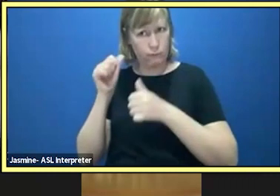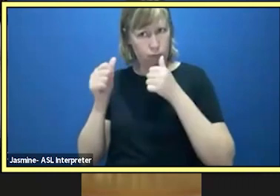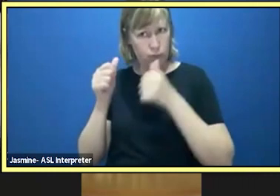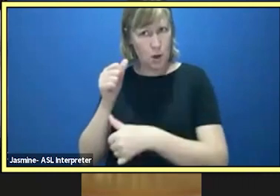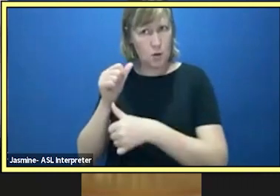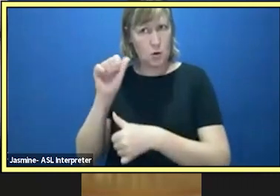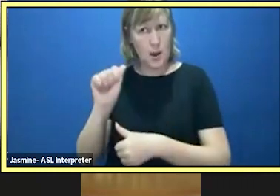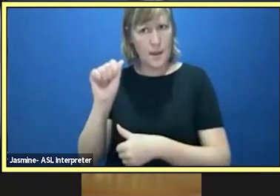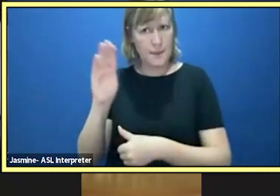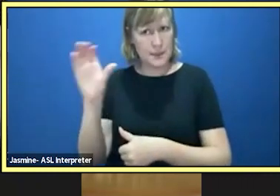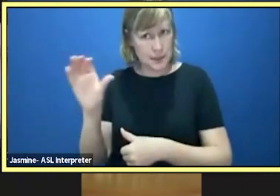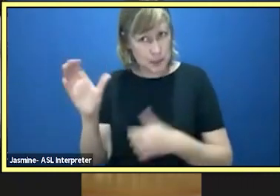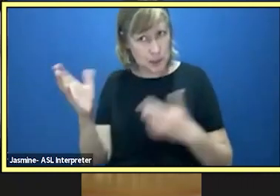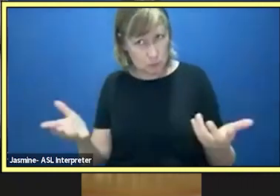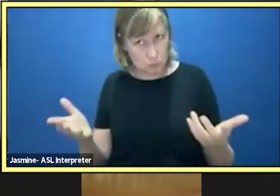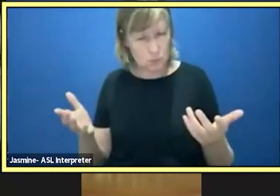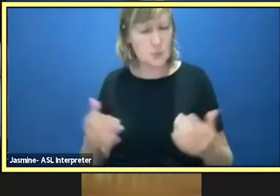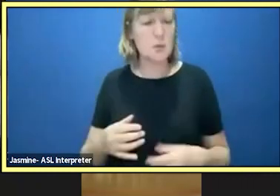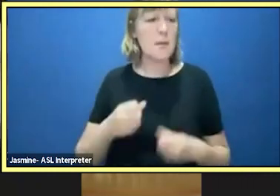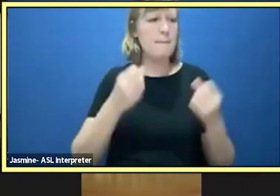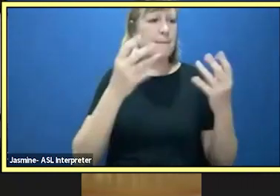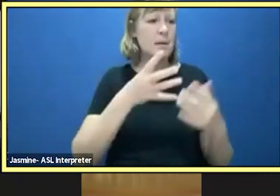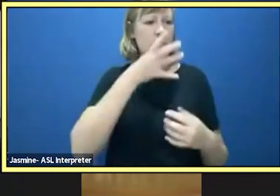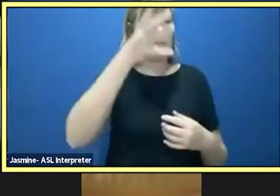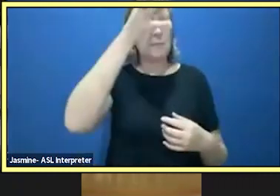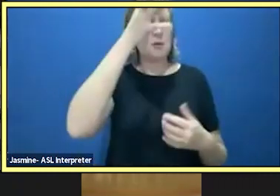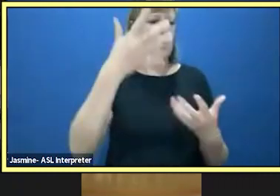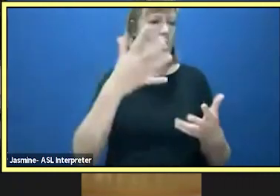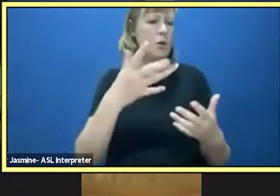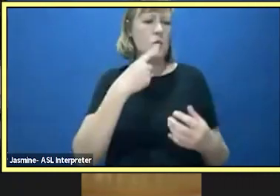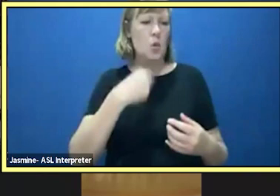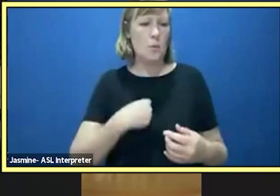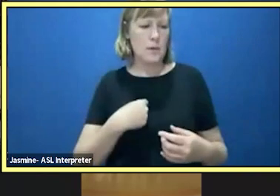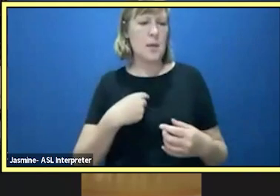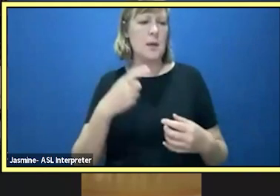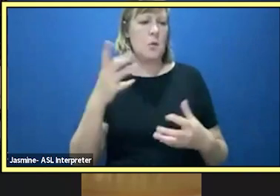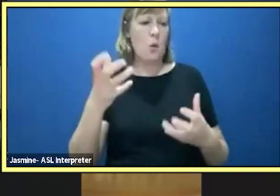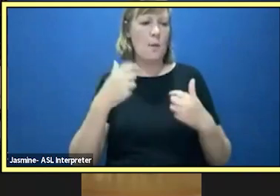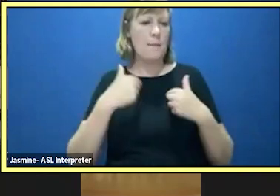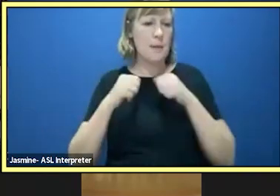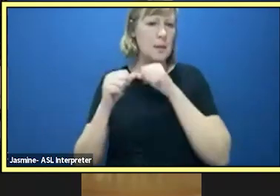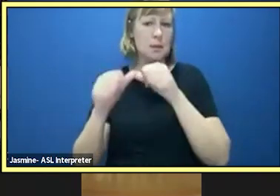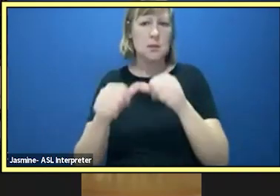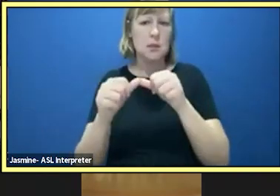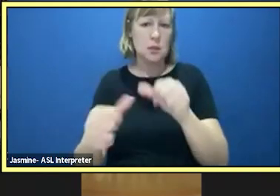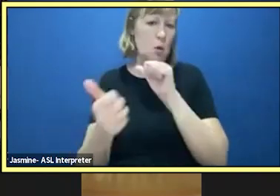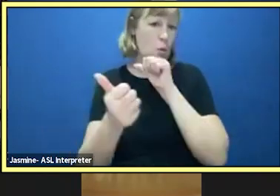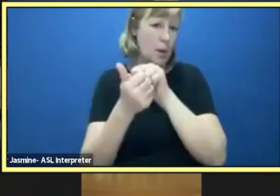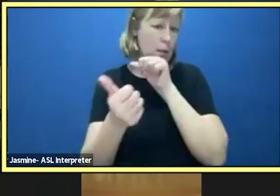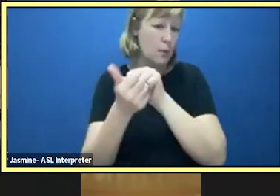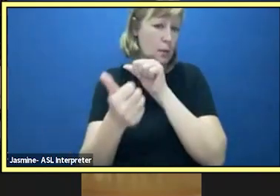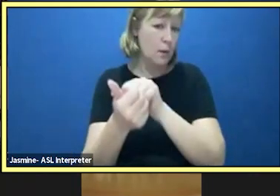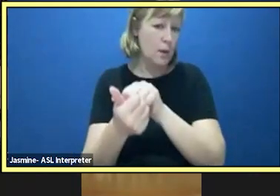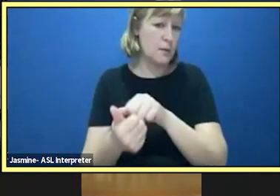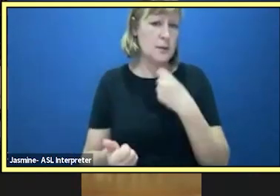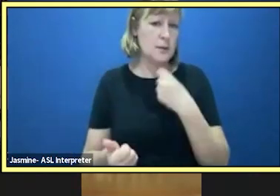many parents have, talked to me about already, then select this ABC organization. Would that be?